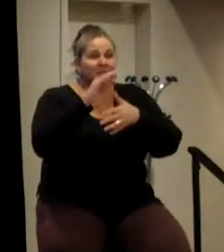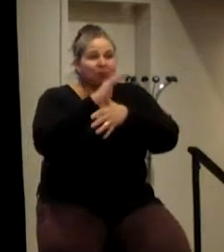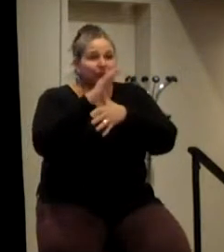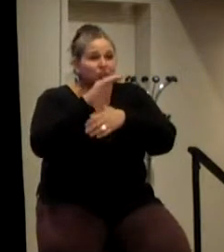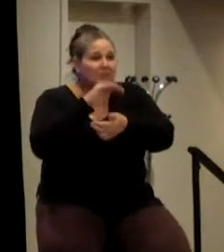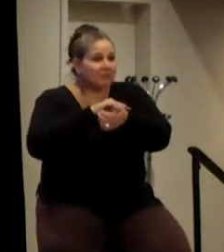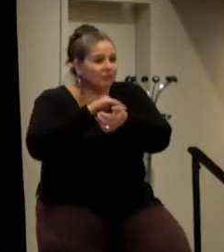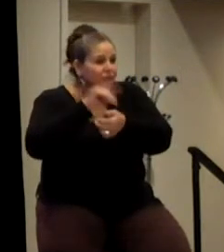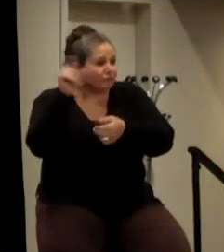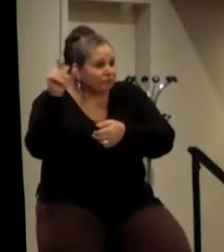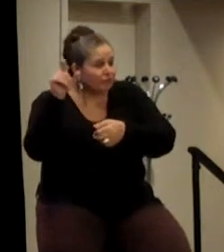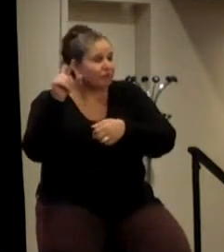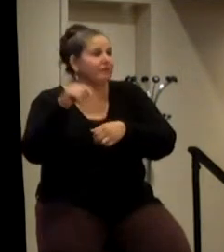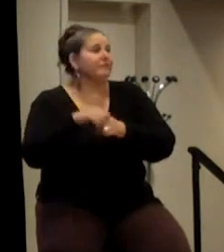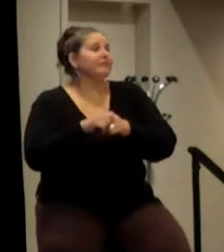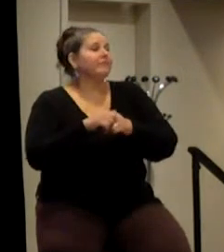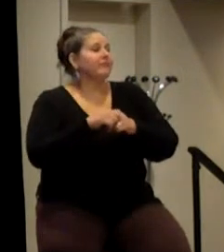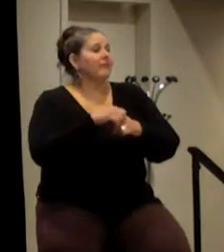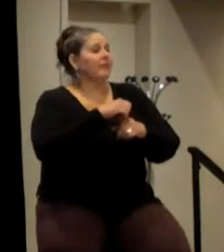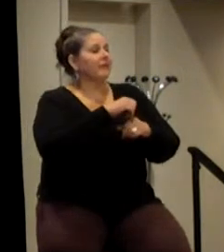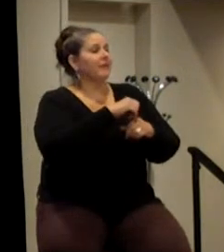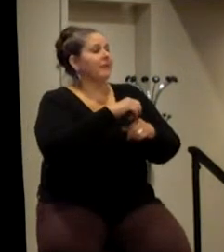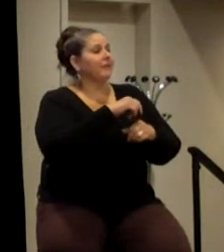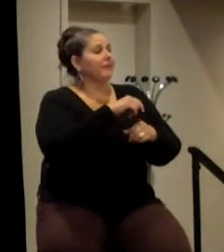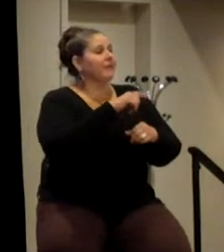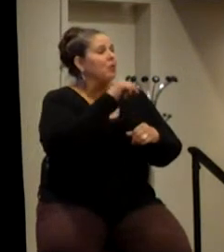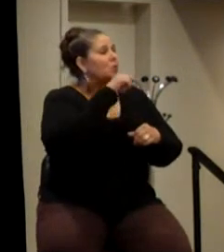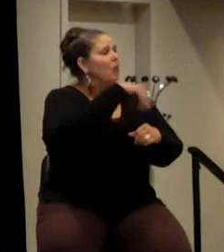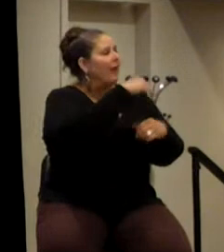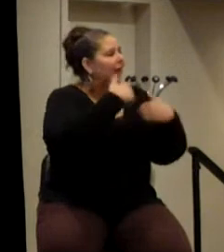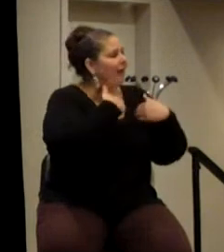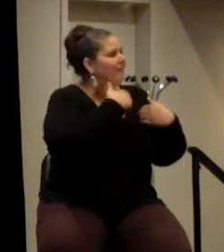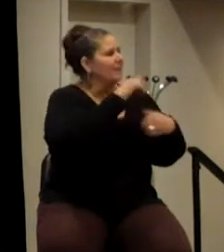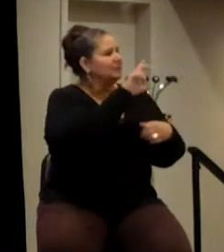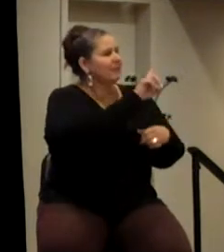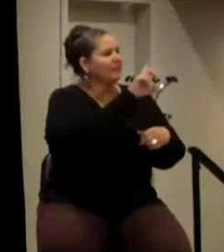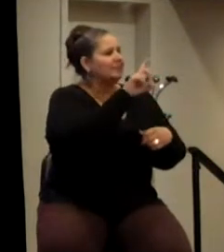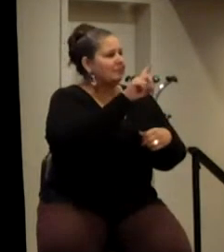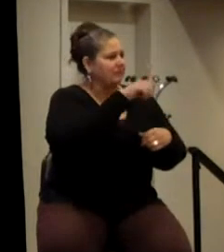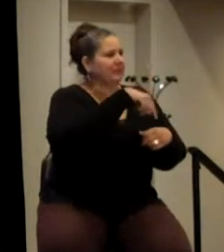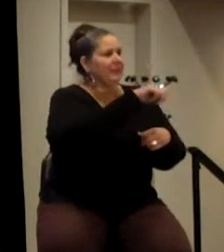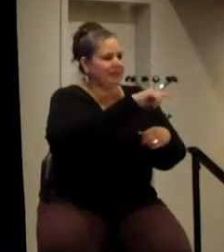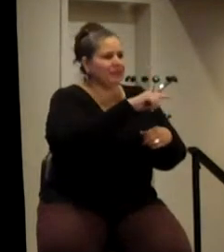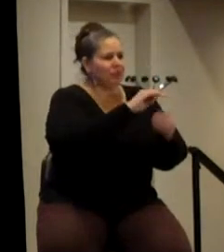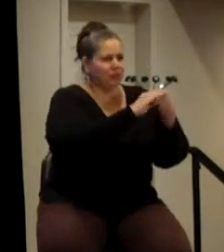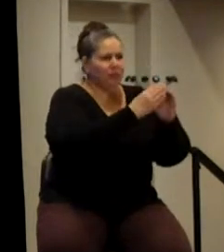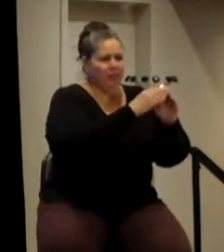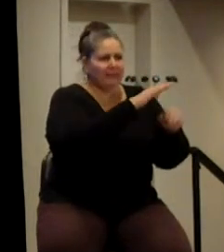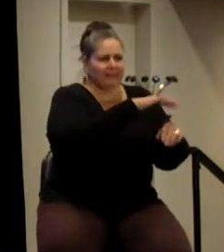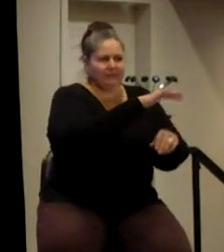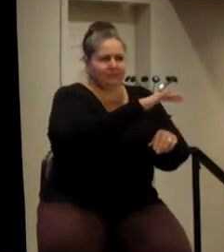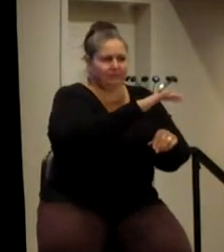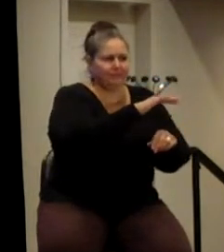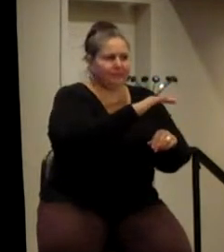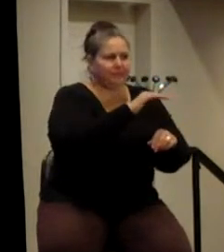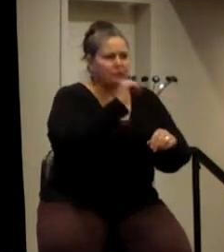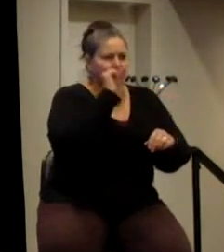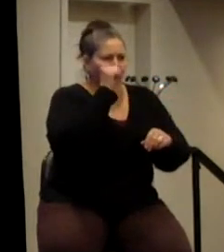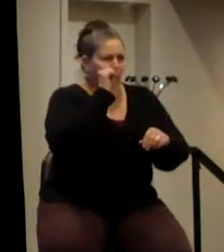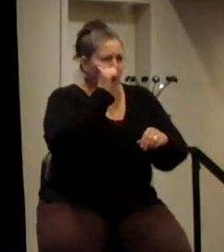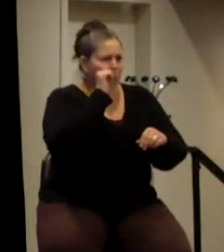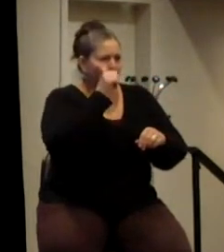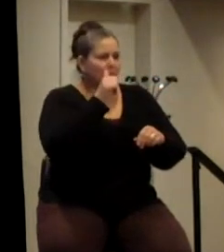of our developmentally disabled community. So that will be our clinic tomorrow. Today we also did some second shots